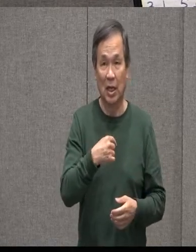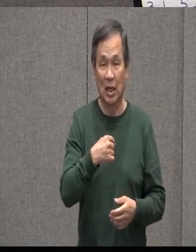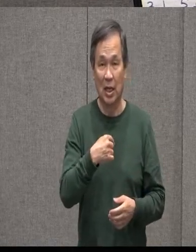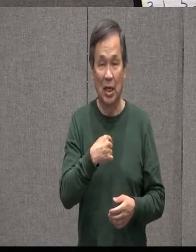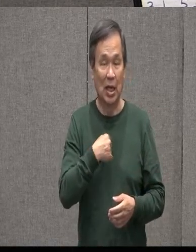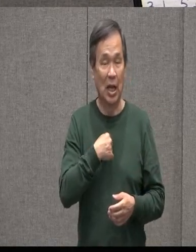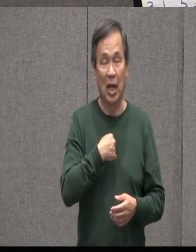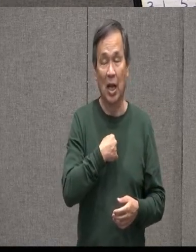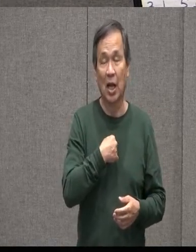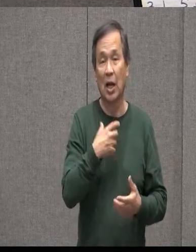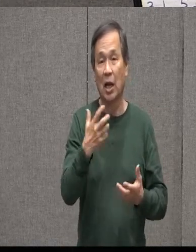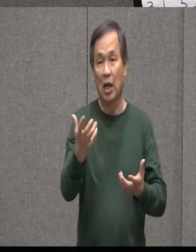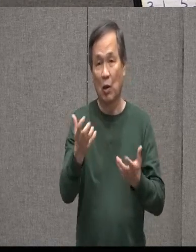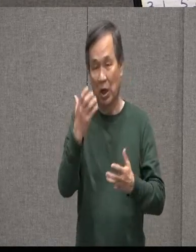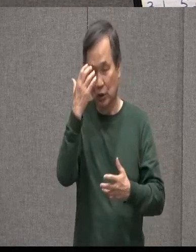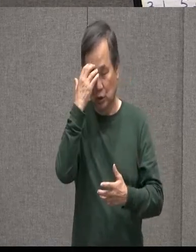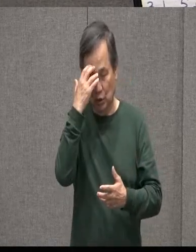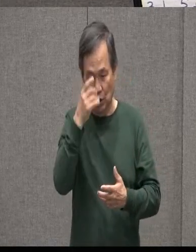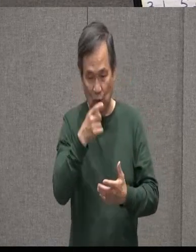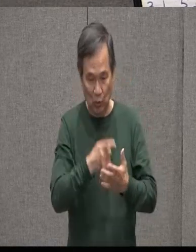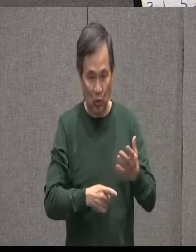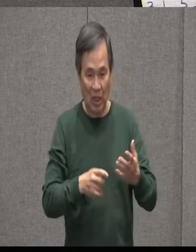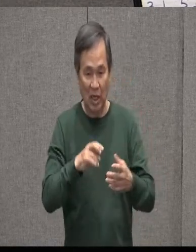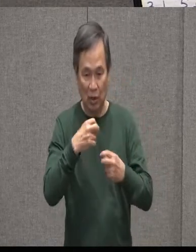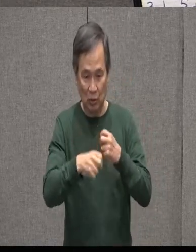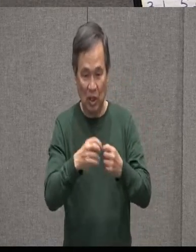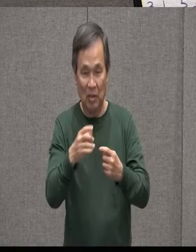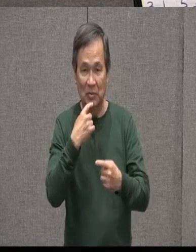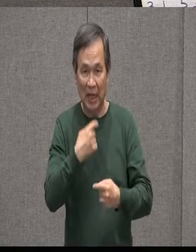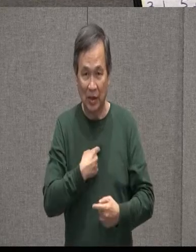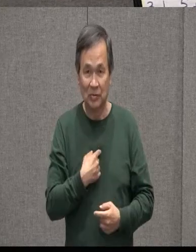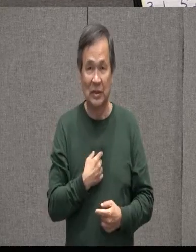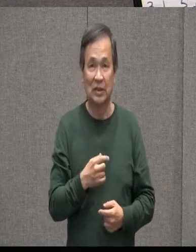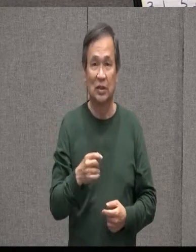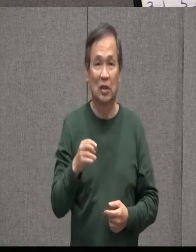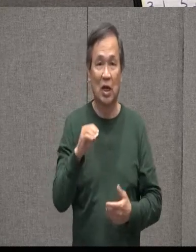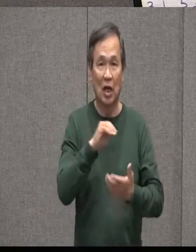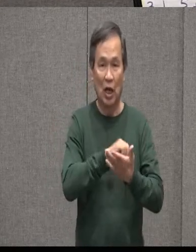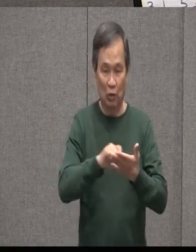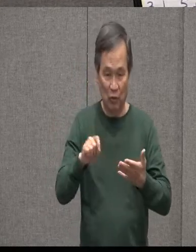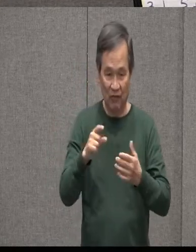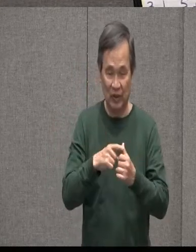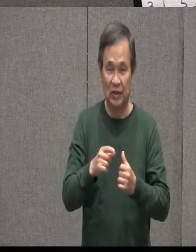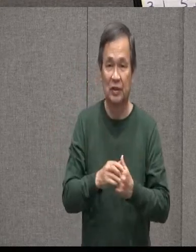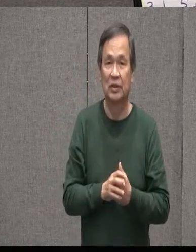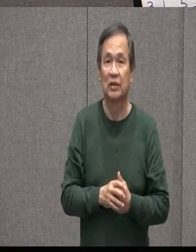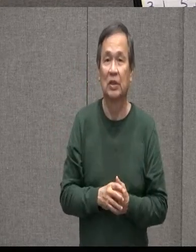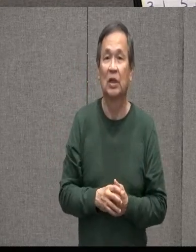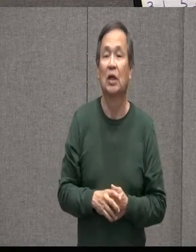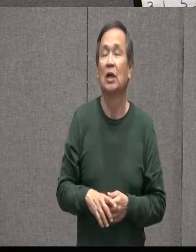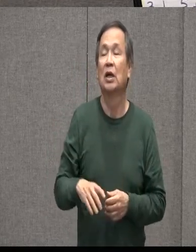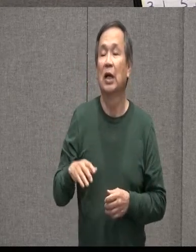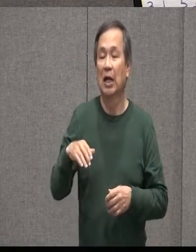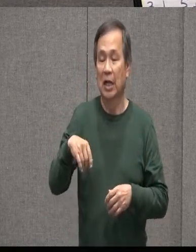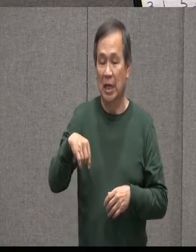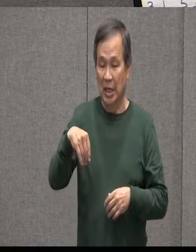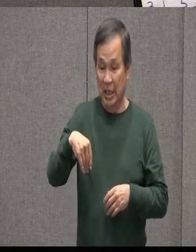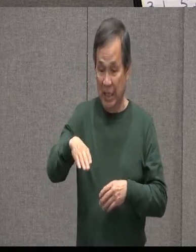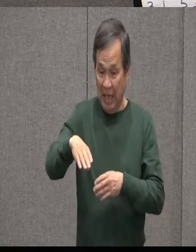Last time I had kind of talked to you about what is the difference between show and explain. You noticed I'm